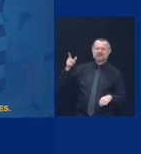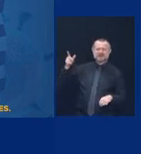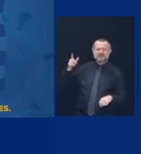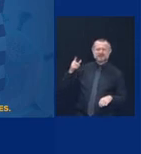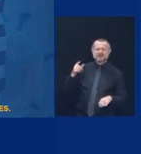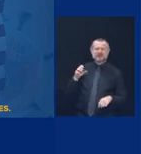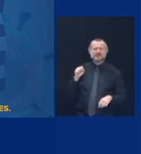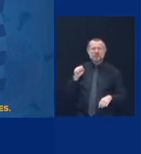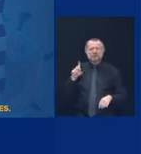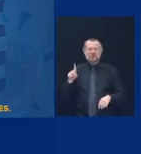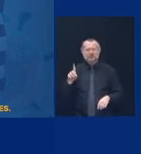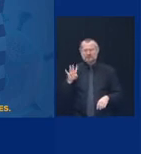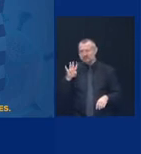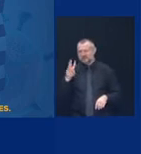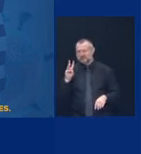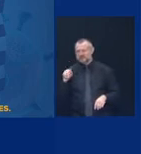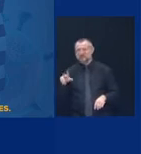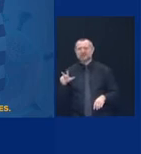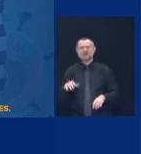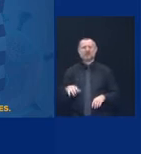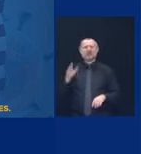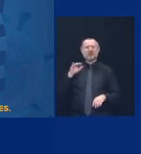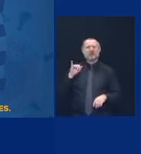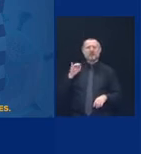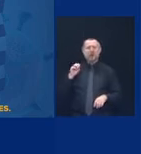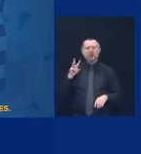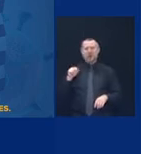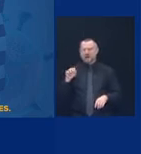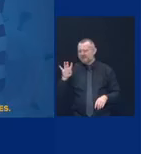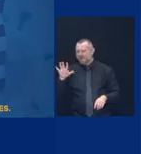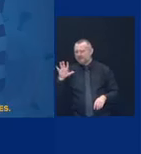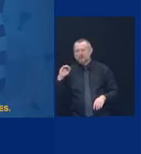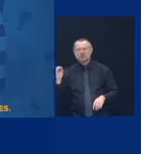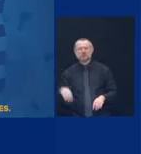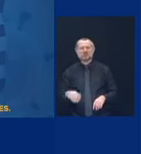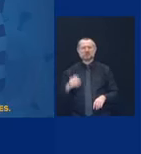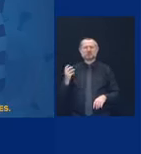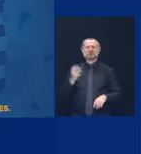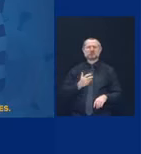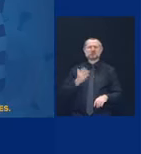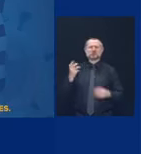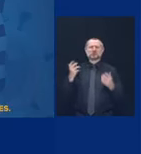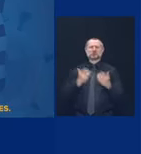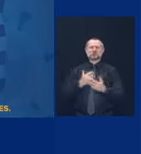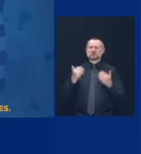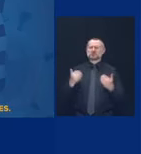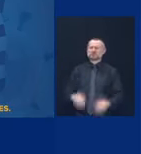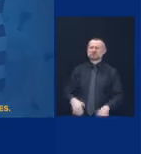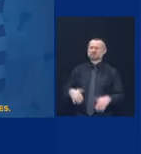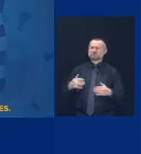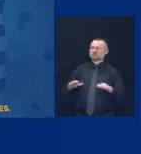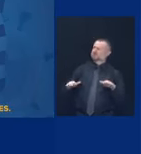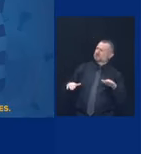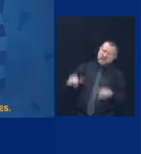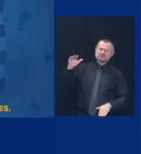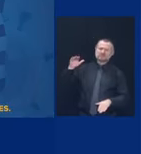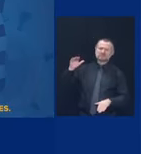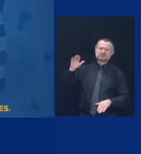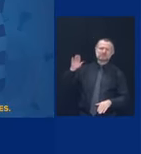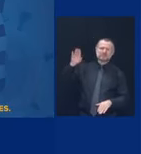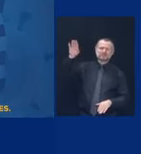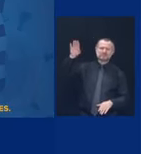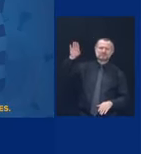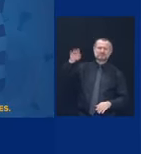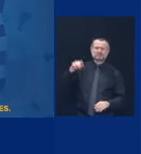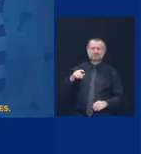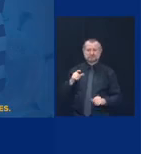Iowa, 45. I mean, it's amazing what's going on in this country. And it's amazing how good